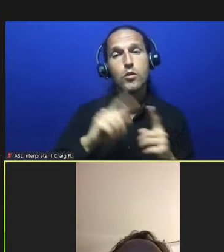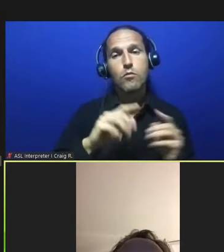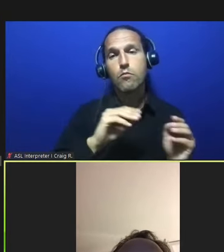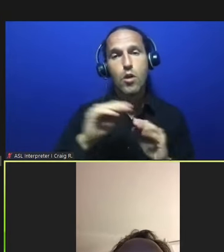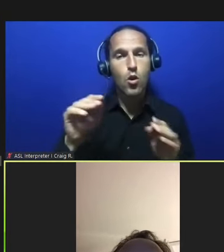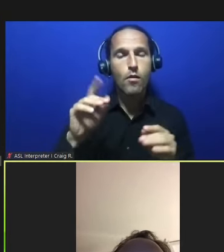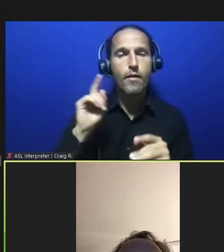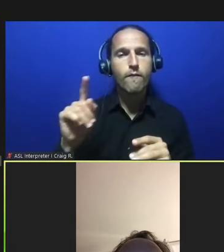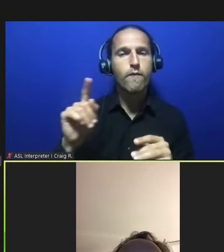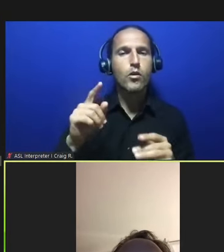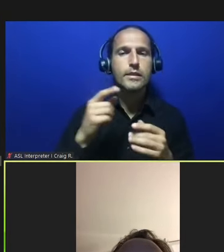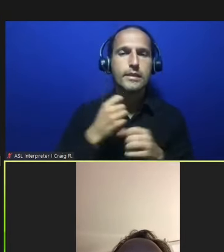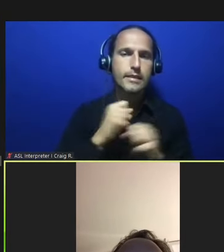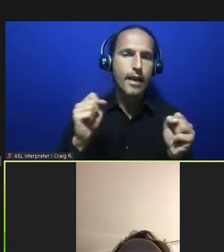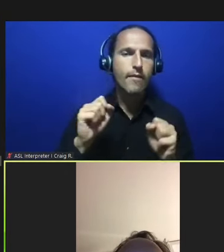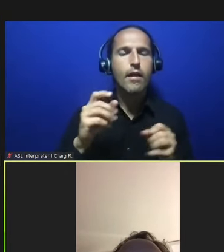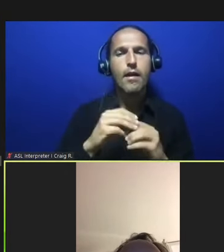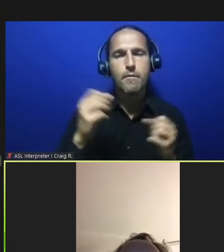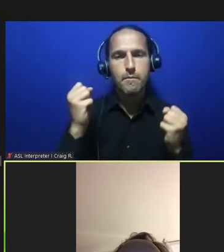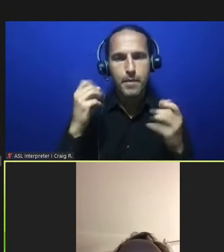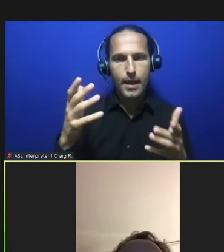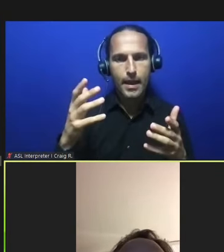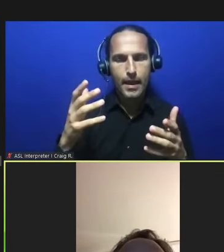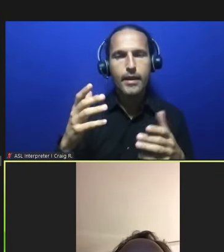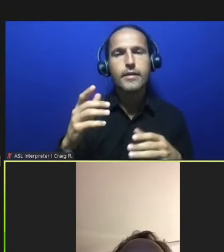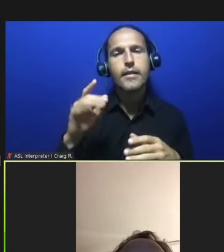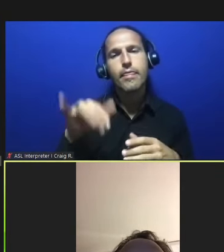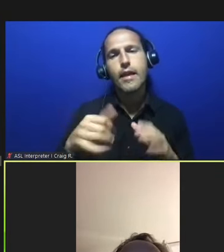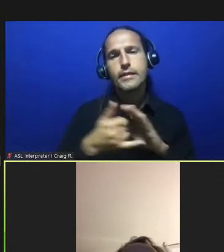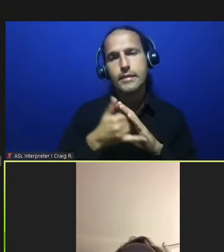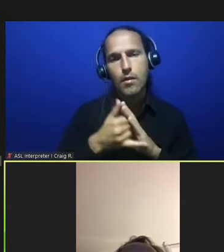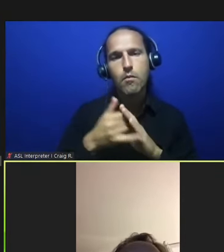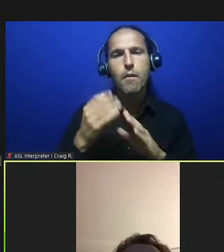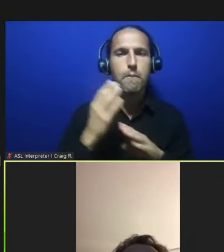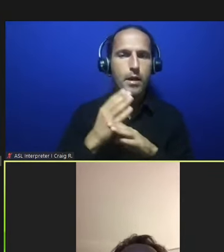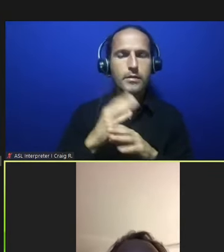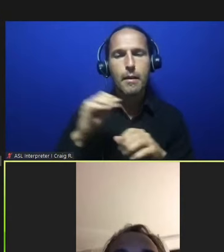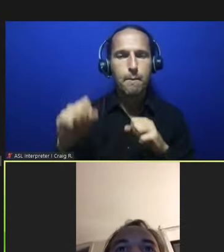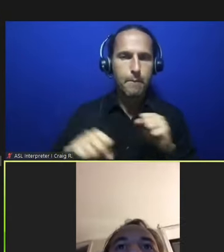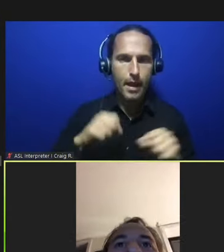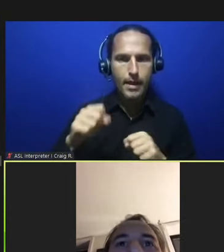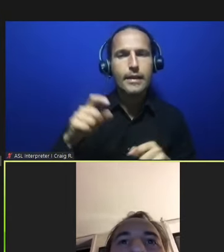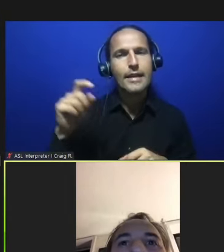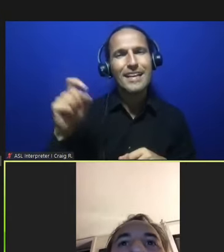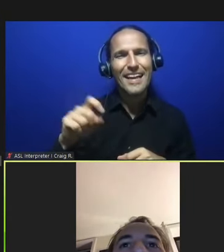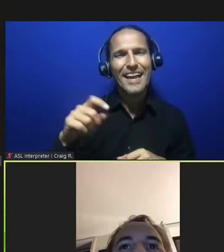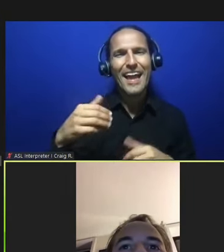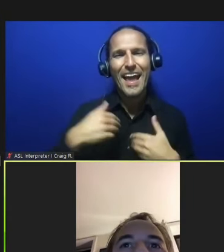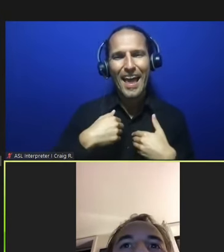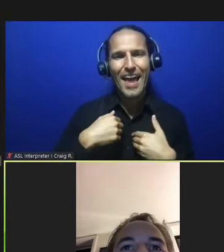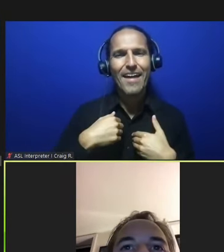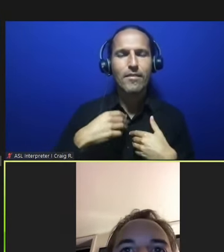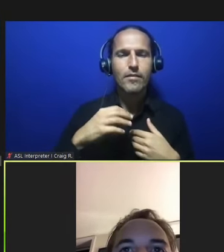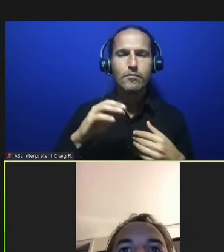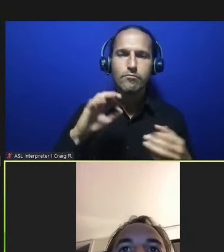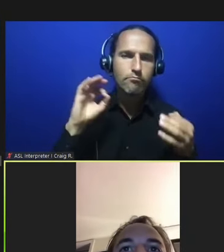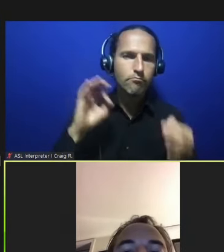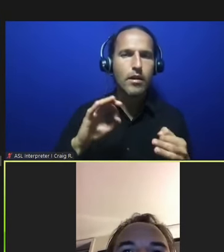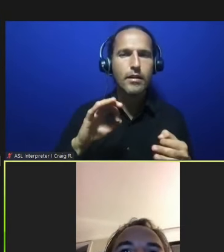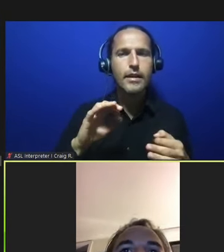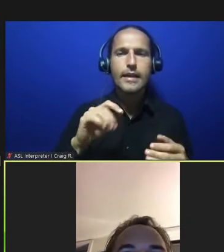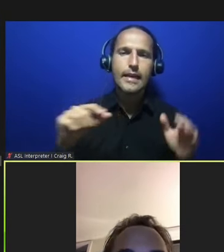efficiently, economically, and en masse. That means subways, buses, and bikes. There needs to be an